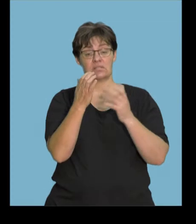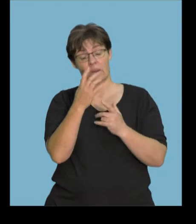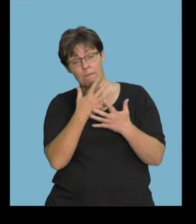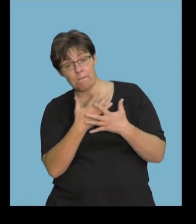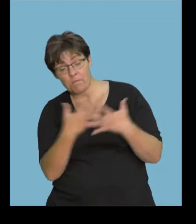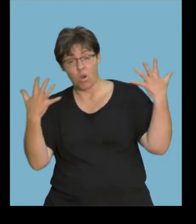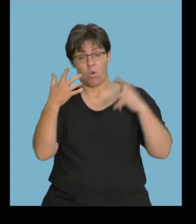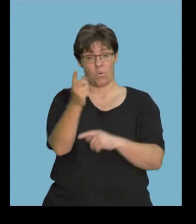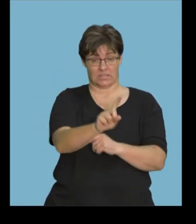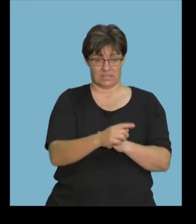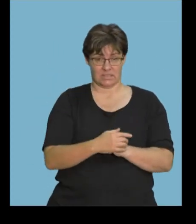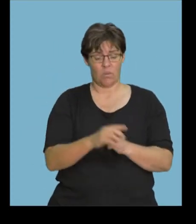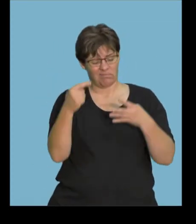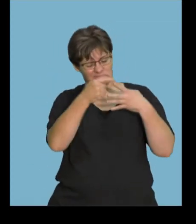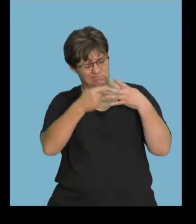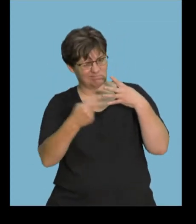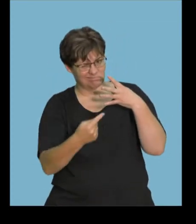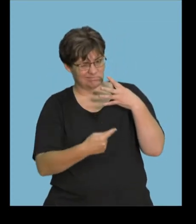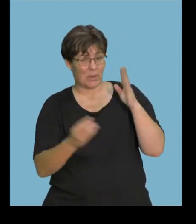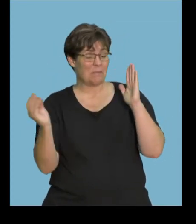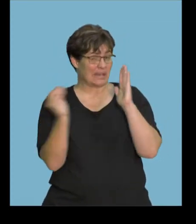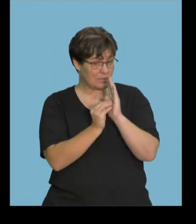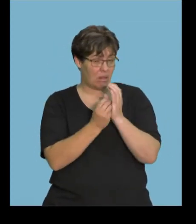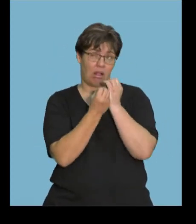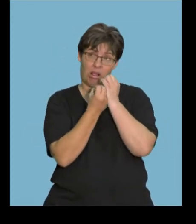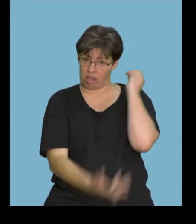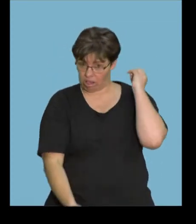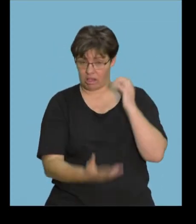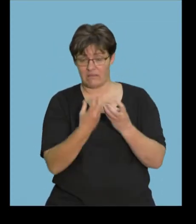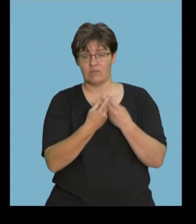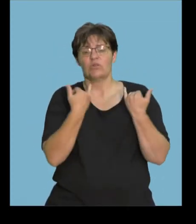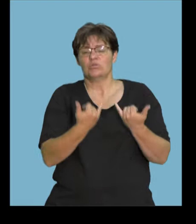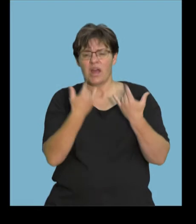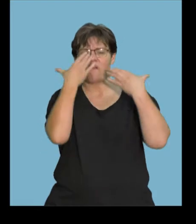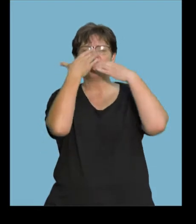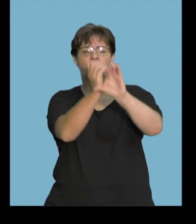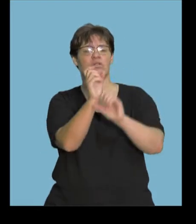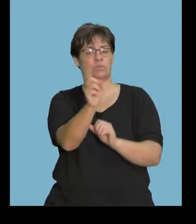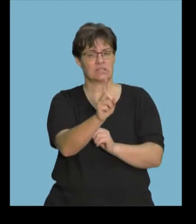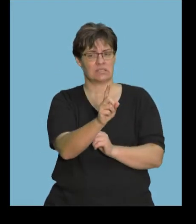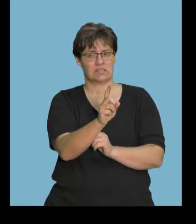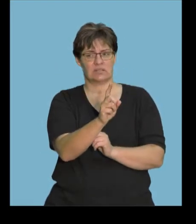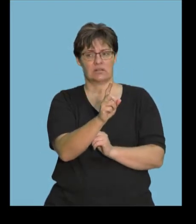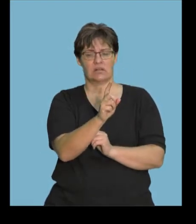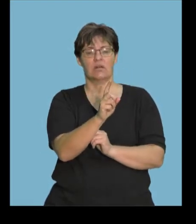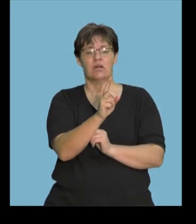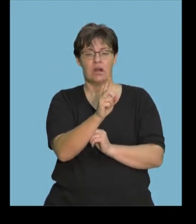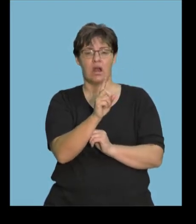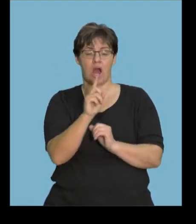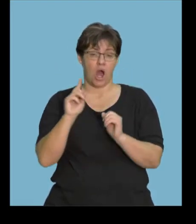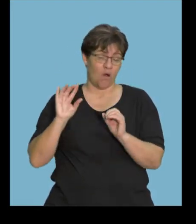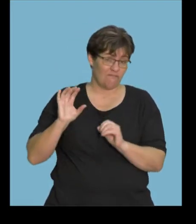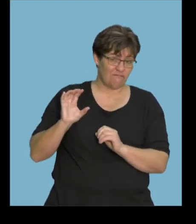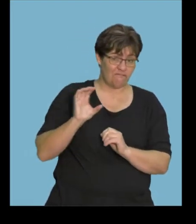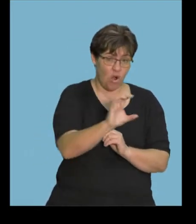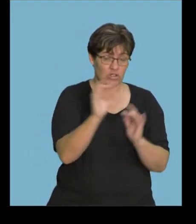because there are a lot of aspects in as far as magnetism is concerned, we'll focus our attention on the non-contact forces.